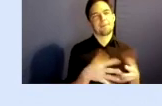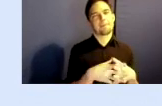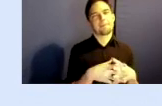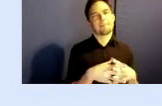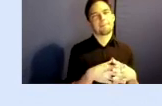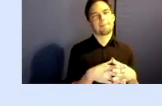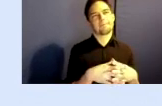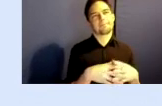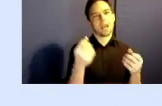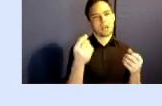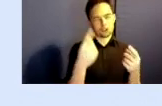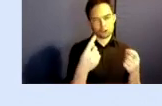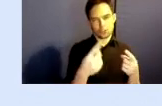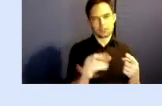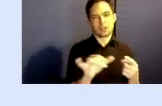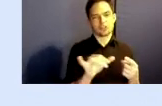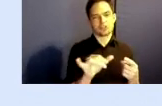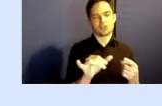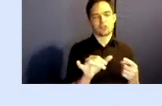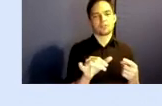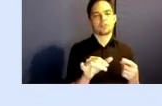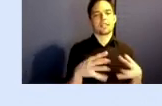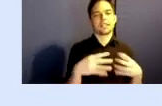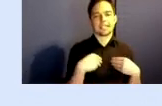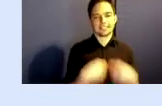understood and also uptaken over.